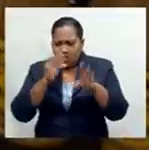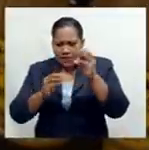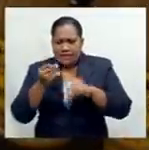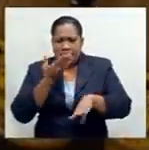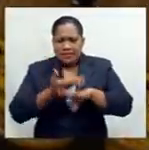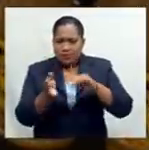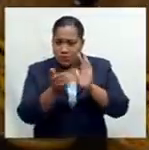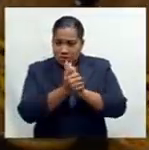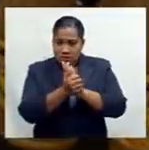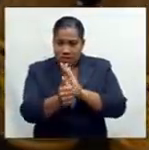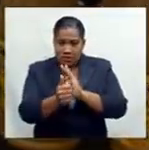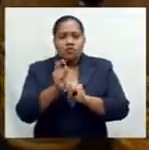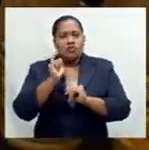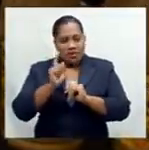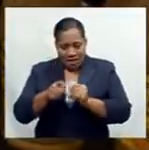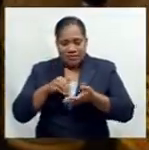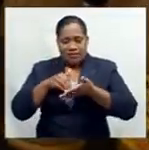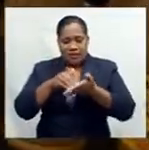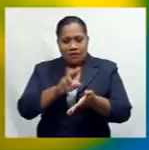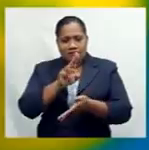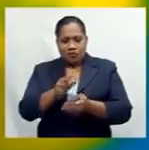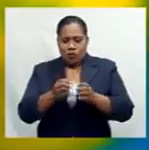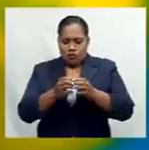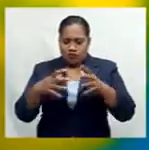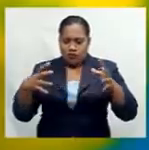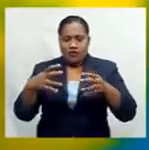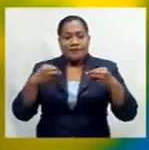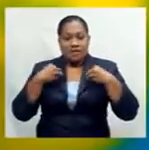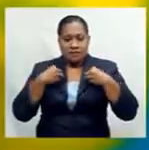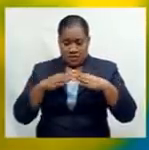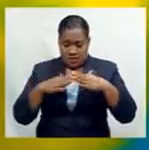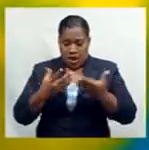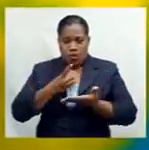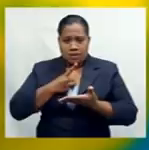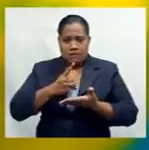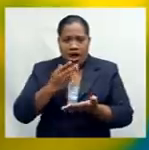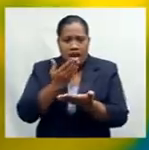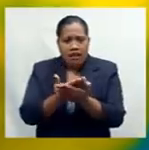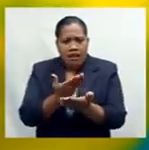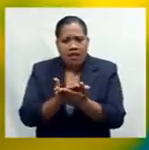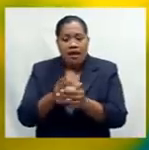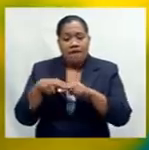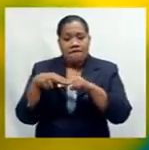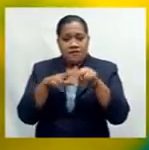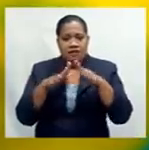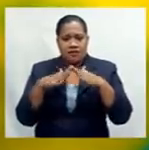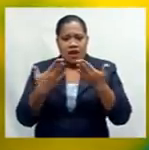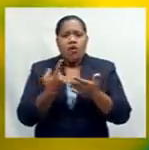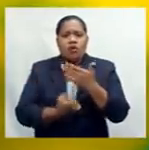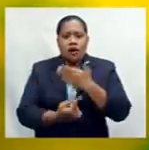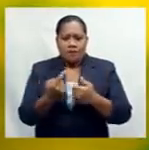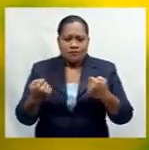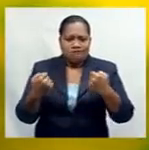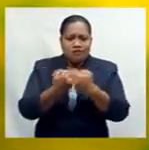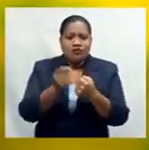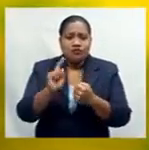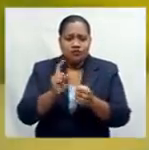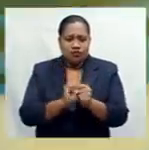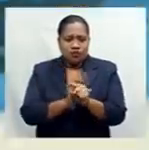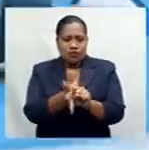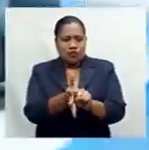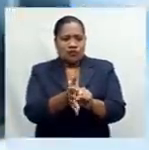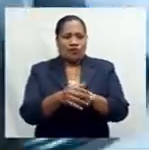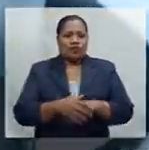what has helped her grow her business and is now in demand as Fiji fights COVID-19. Lena Rees, FBC